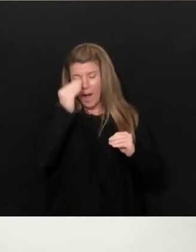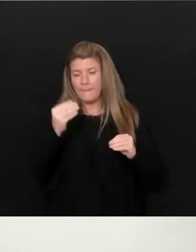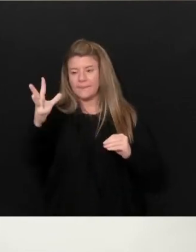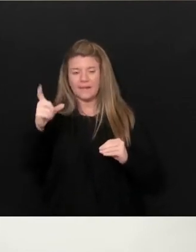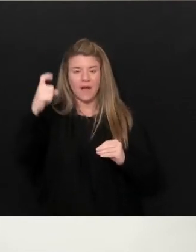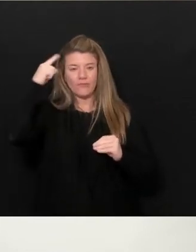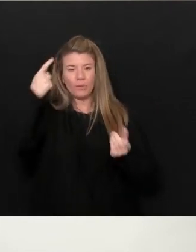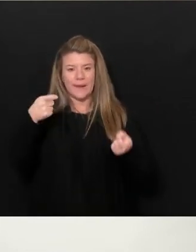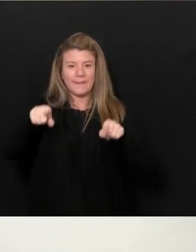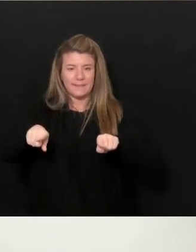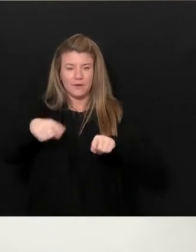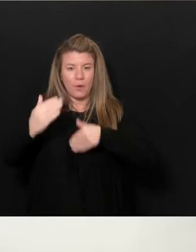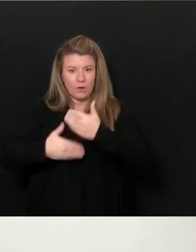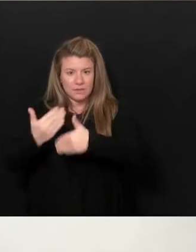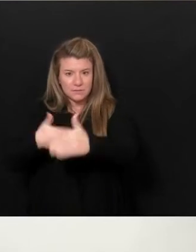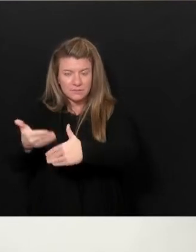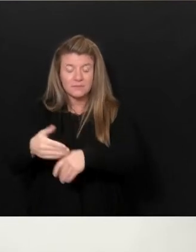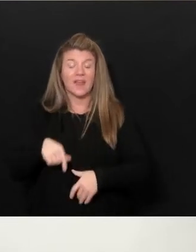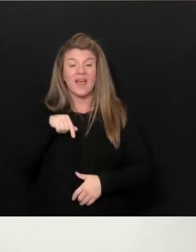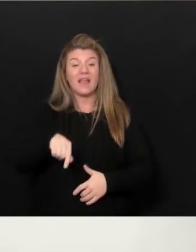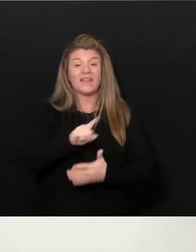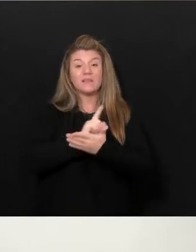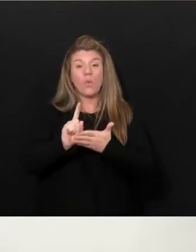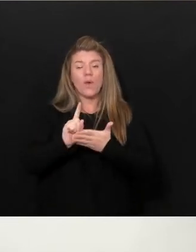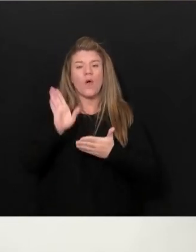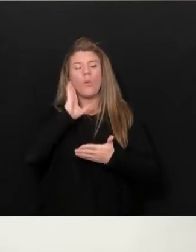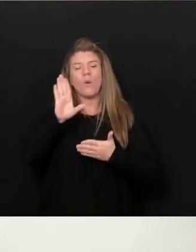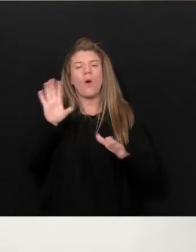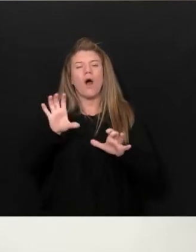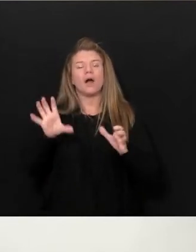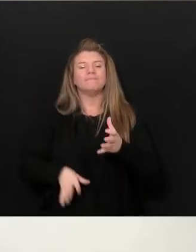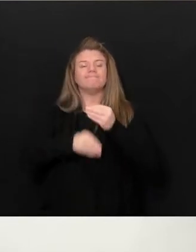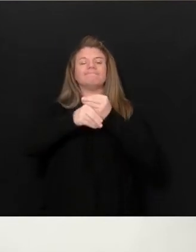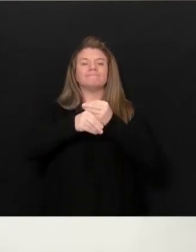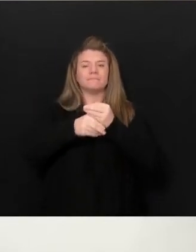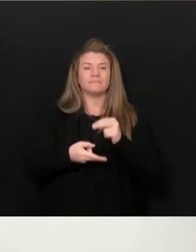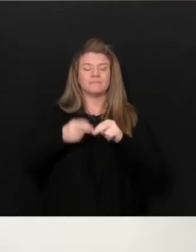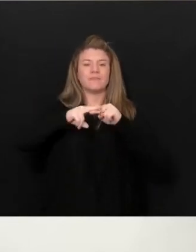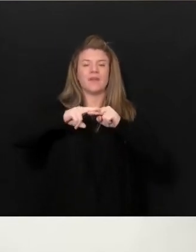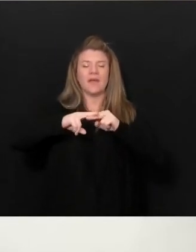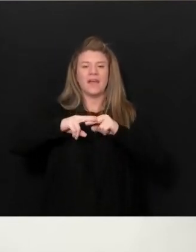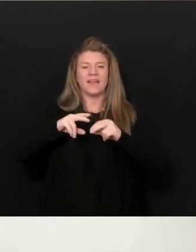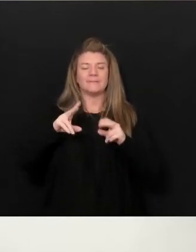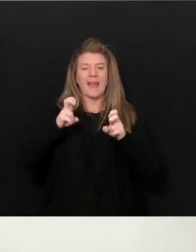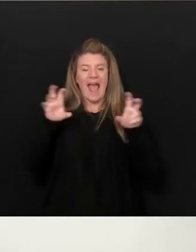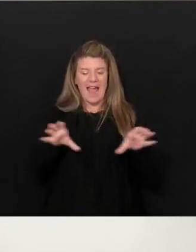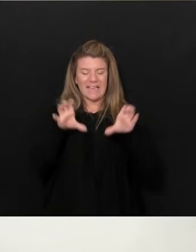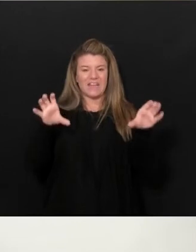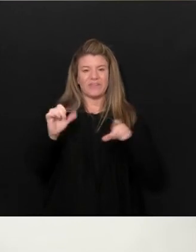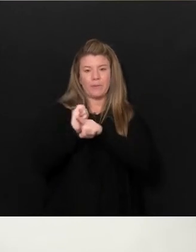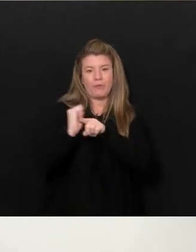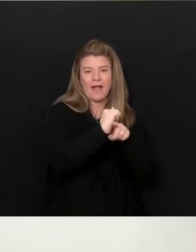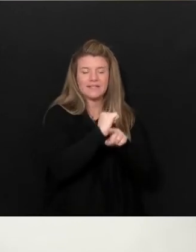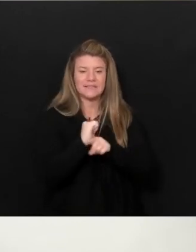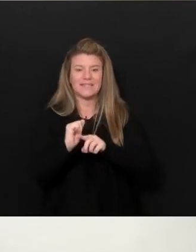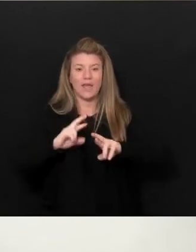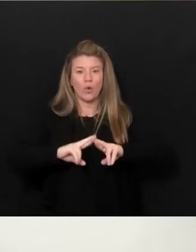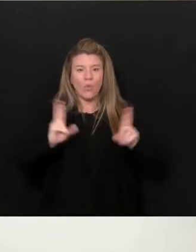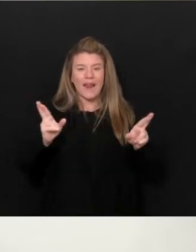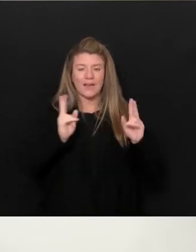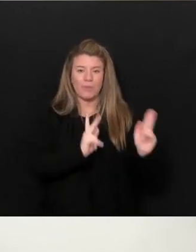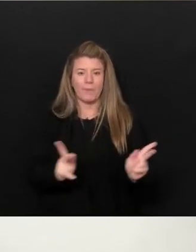progress. And this week, we will also do some additional tabletop exercises and drills to begin to